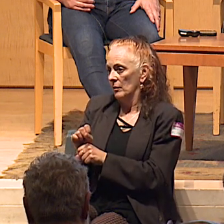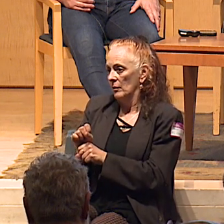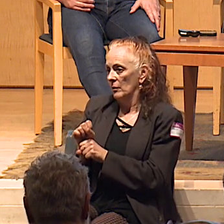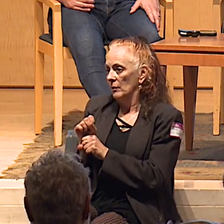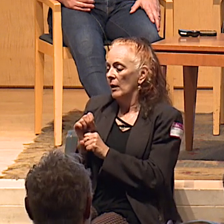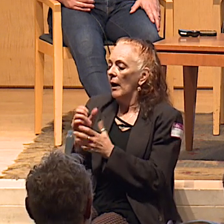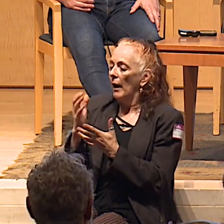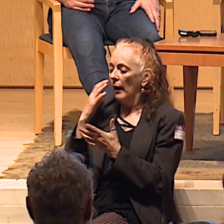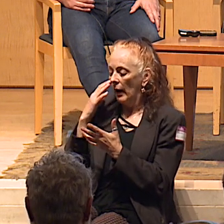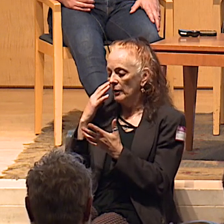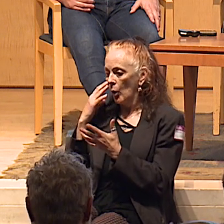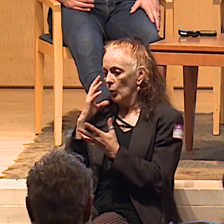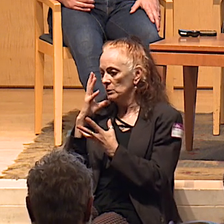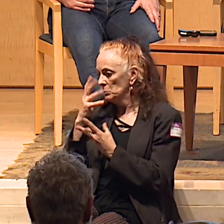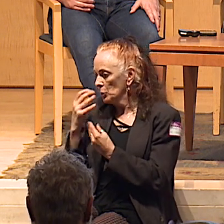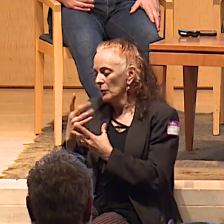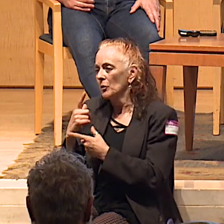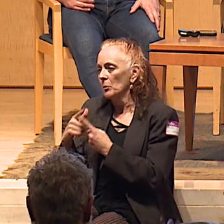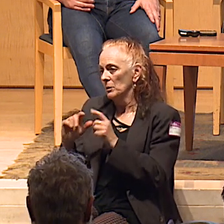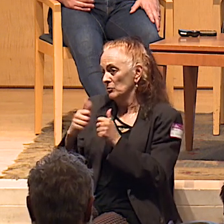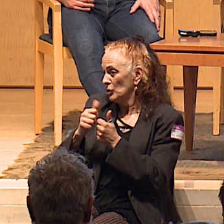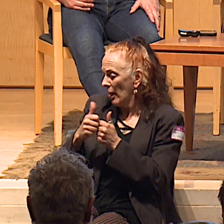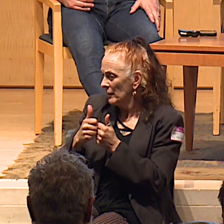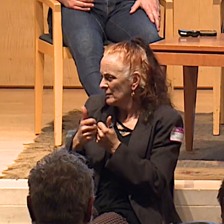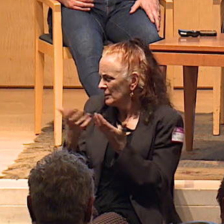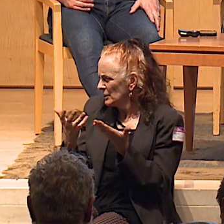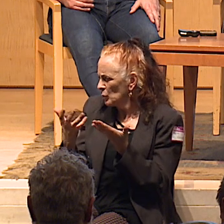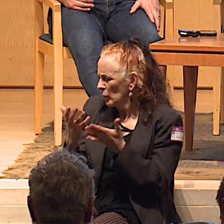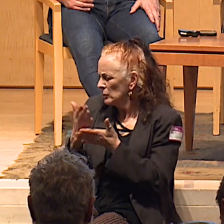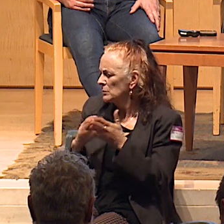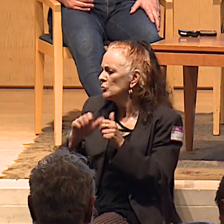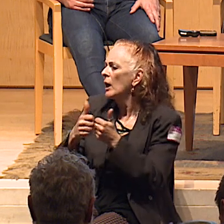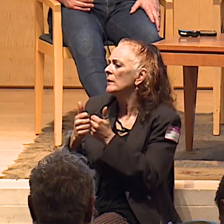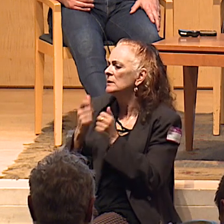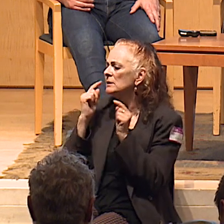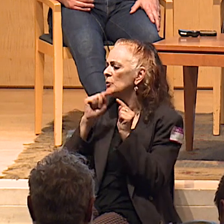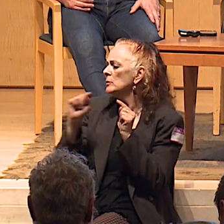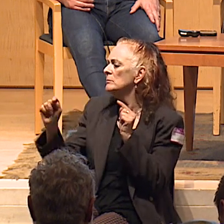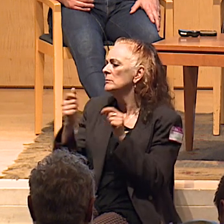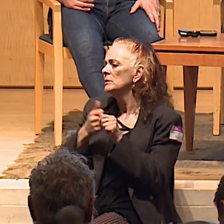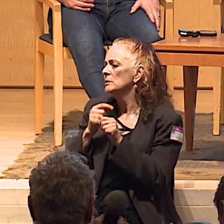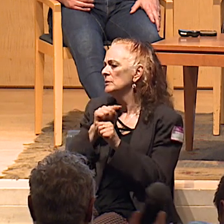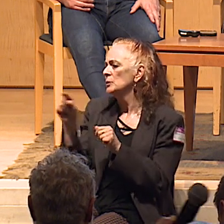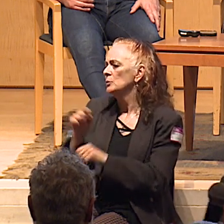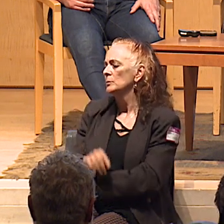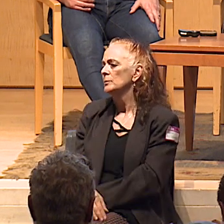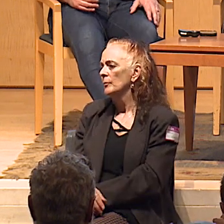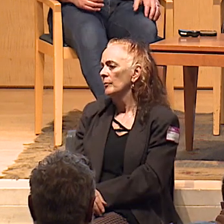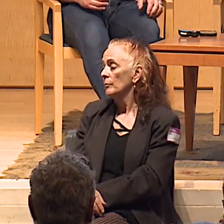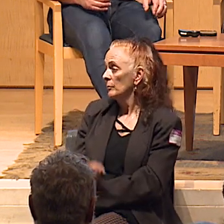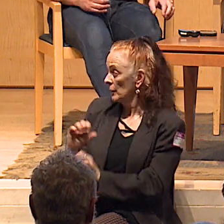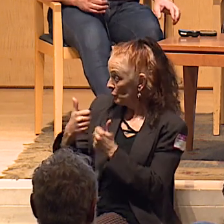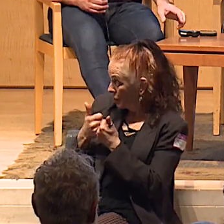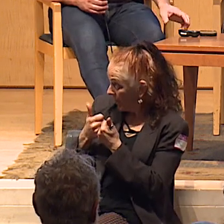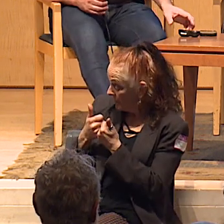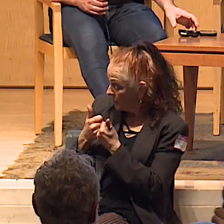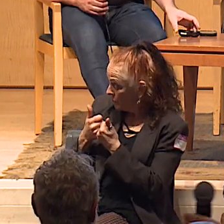there are challenging aspects to it, and I'm curious as to what some of those may be for all of you. So, like,